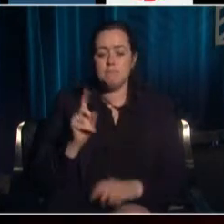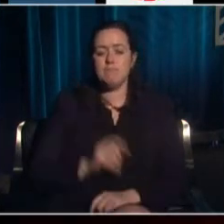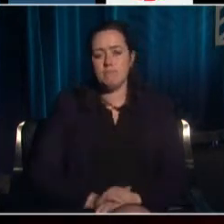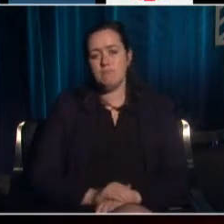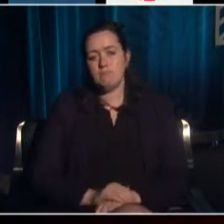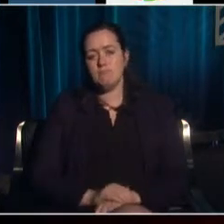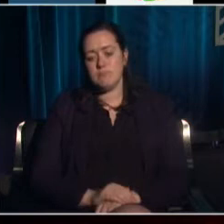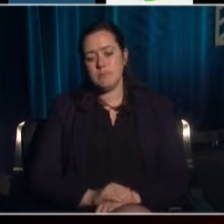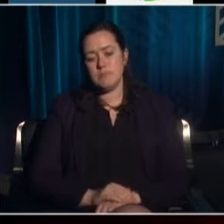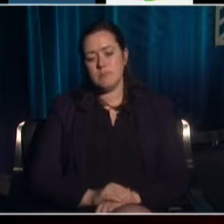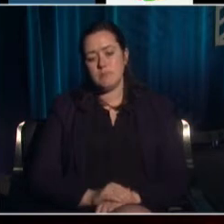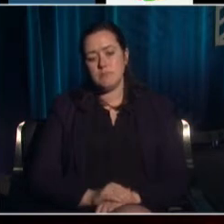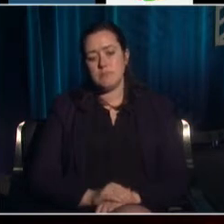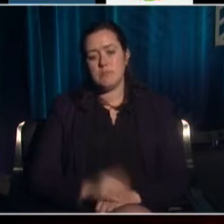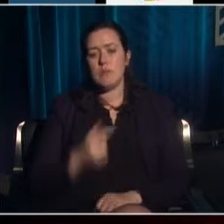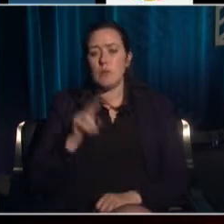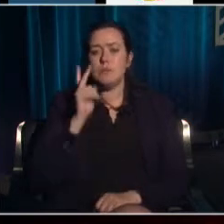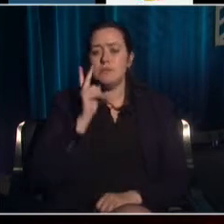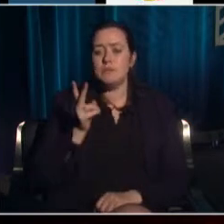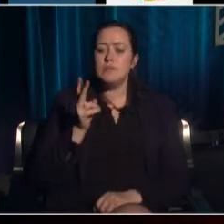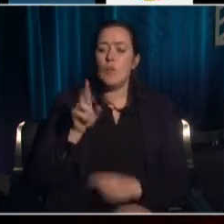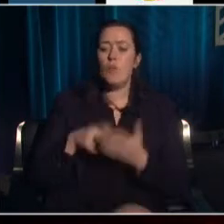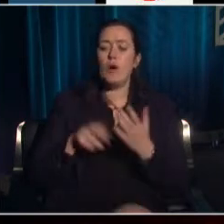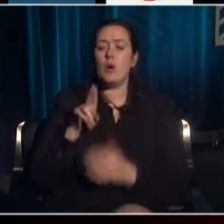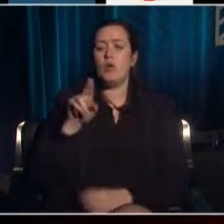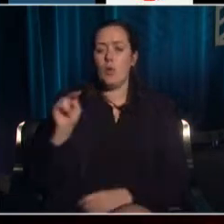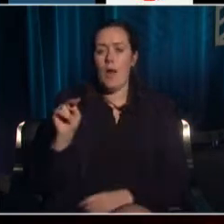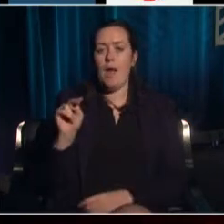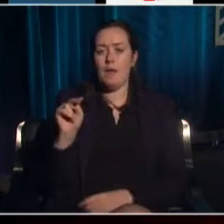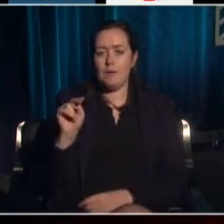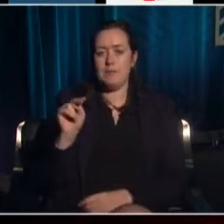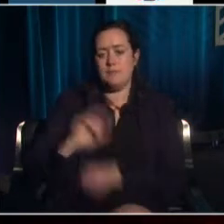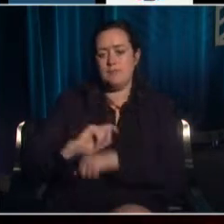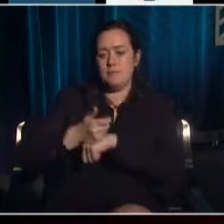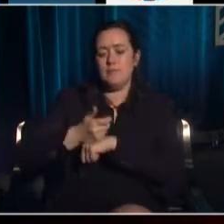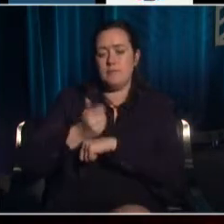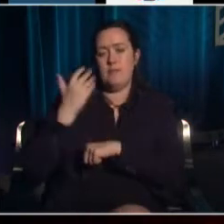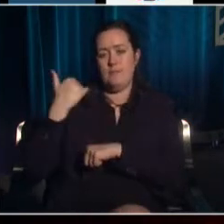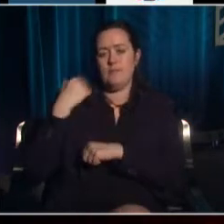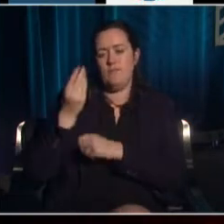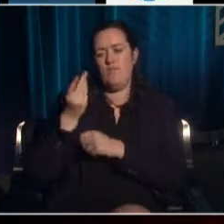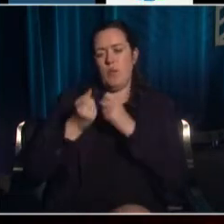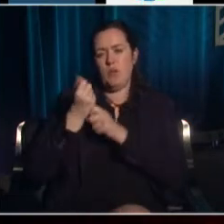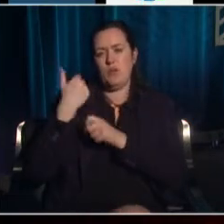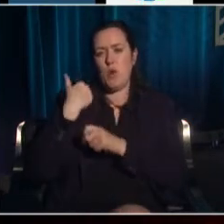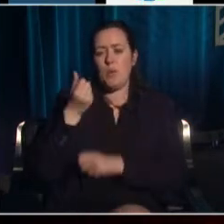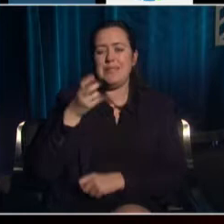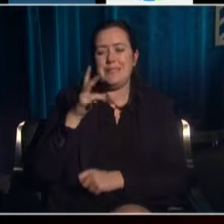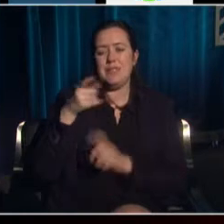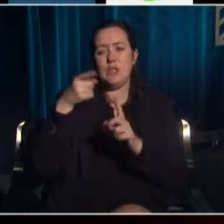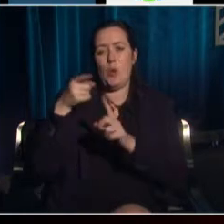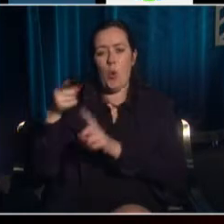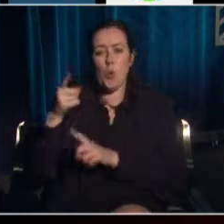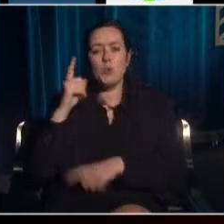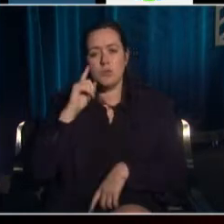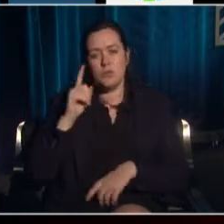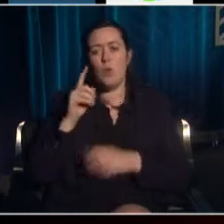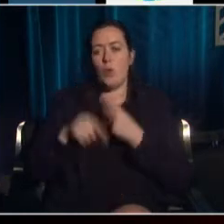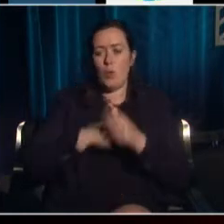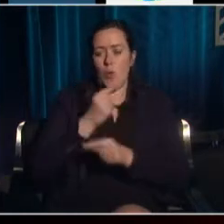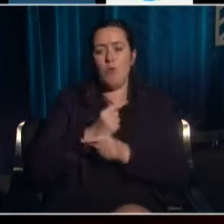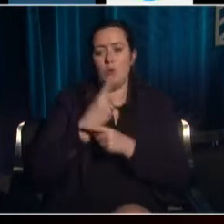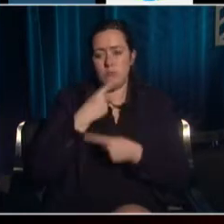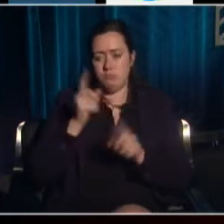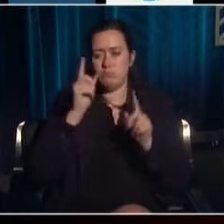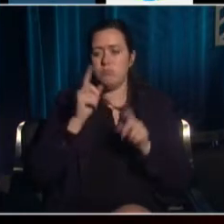United Nations set out a couple of years ago called the 17 Global Goals for Sustainable Development. These give us a pretty good path for where the world could